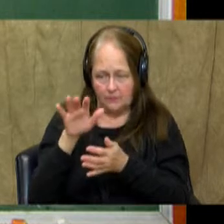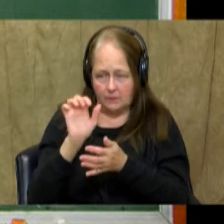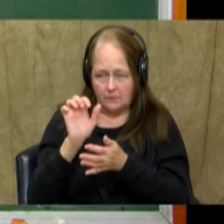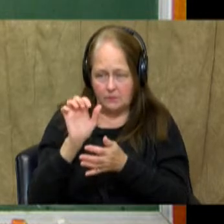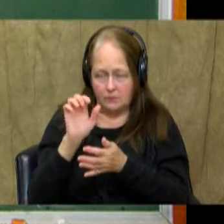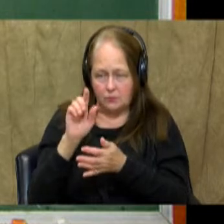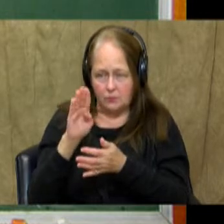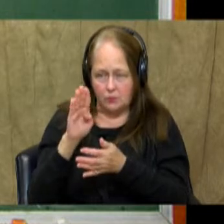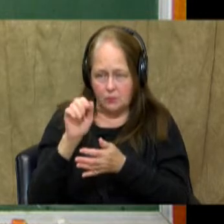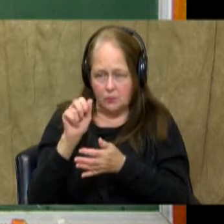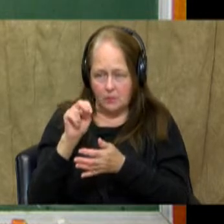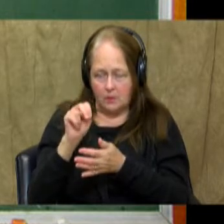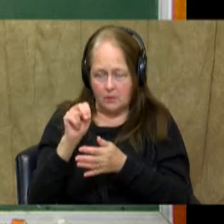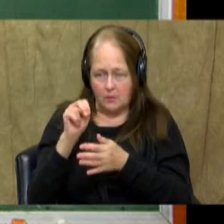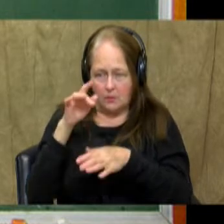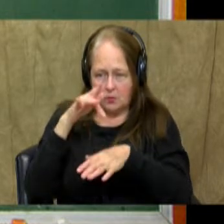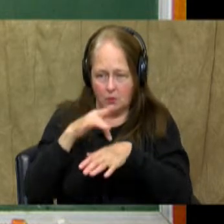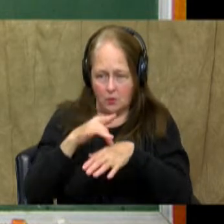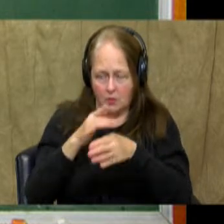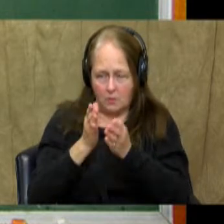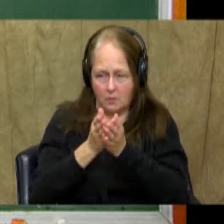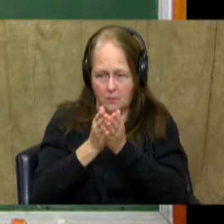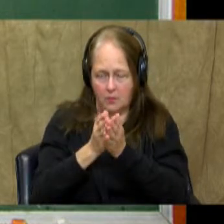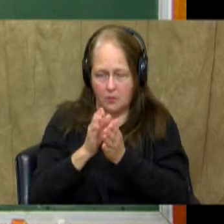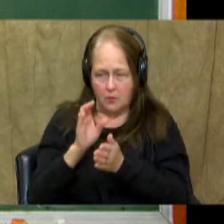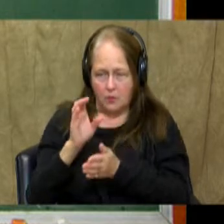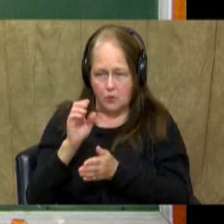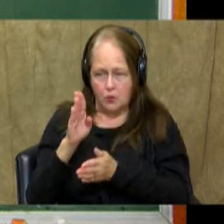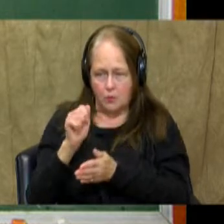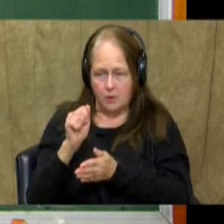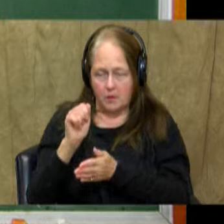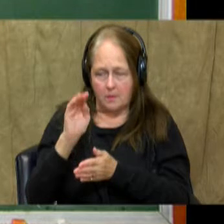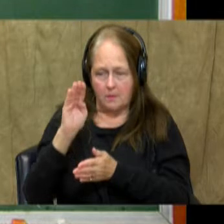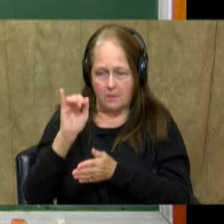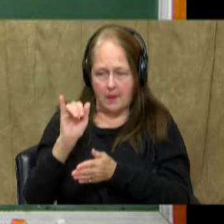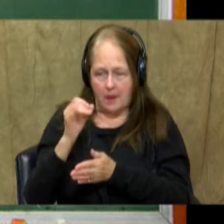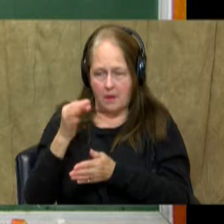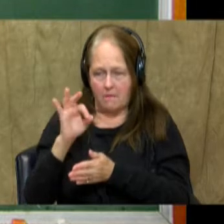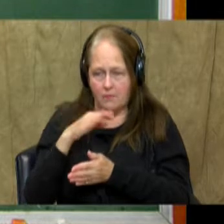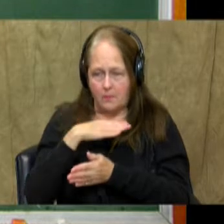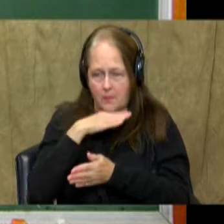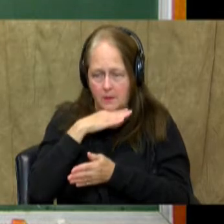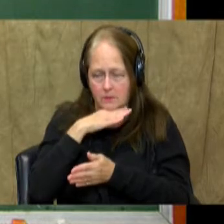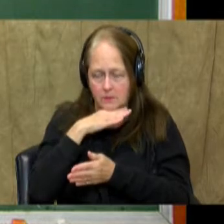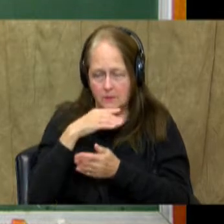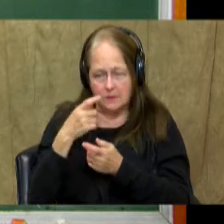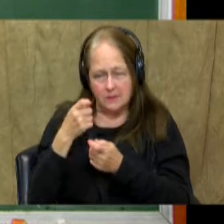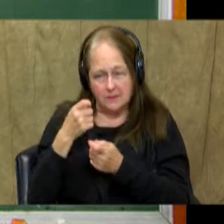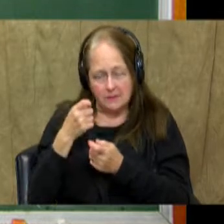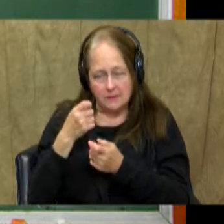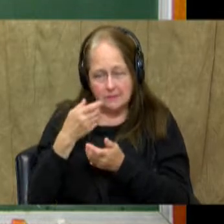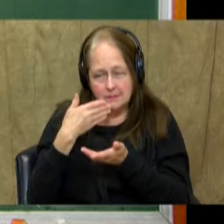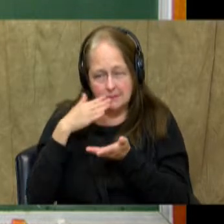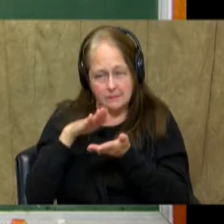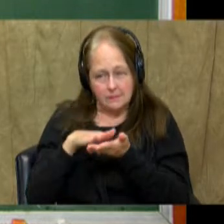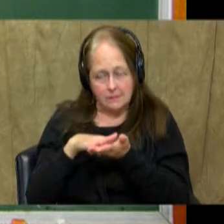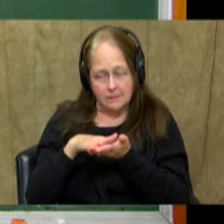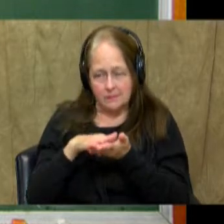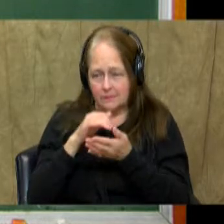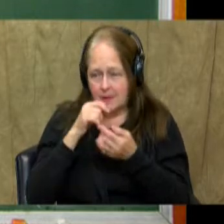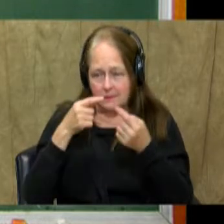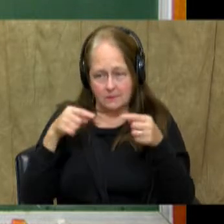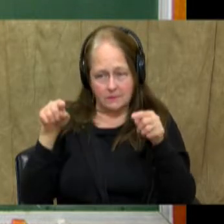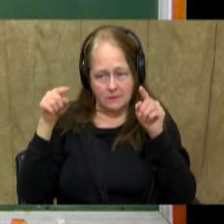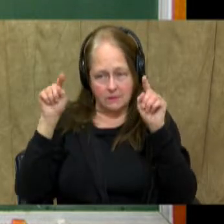1,500 Cuban exiles landed by boat at Cuba's Bay of Pigs. And it was kind of ugly. It was an unsuccessful